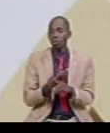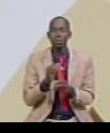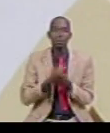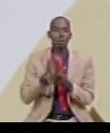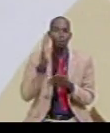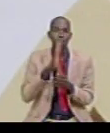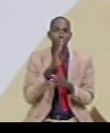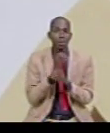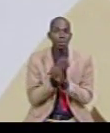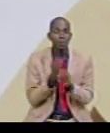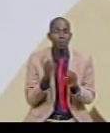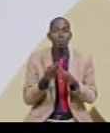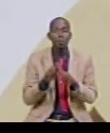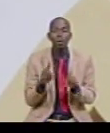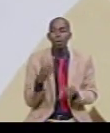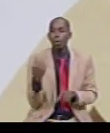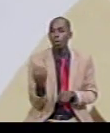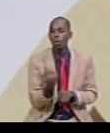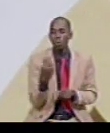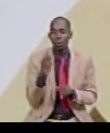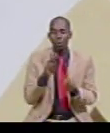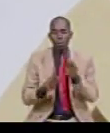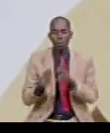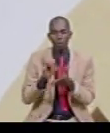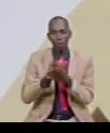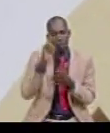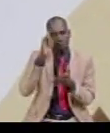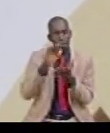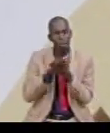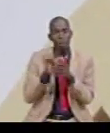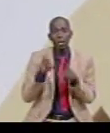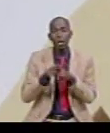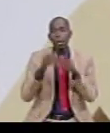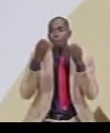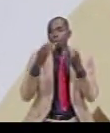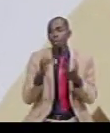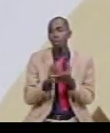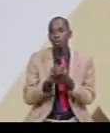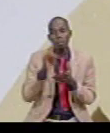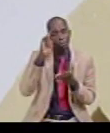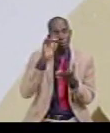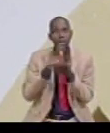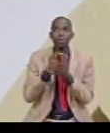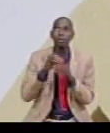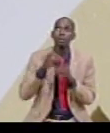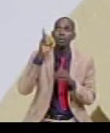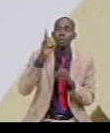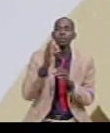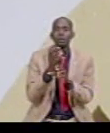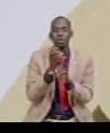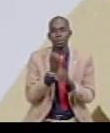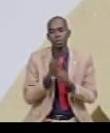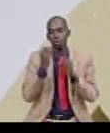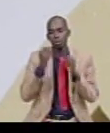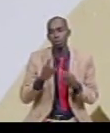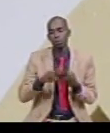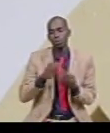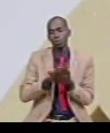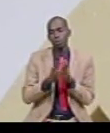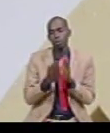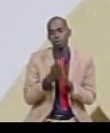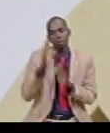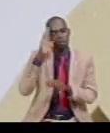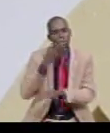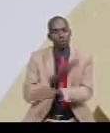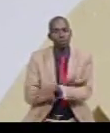believe. As many as received him, to them gave him power to become the sons of God. God so loved the world, he gave his only begotten son, that whosoever